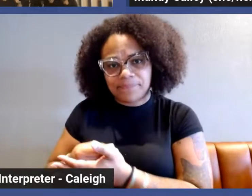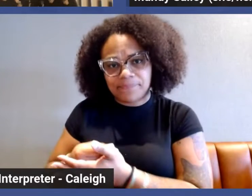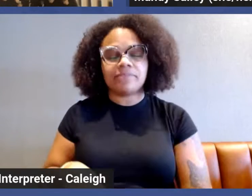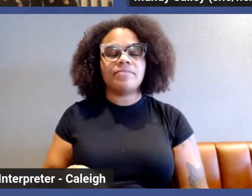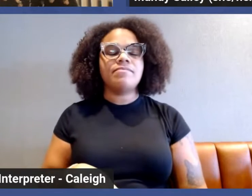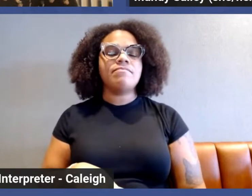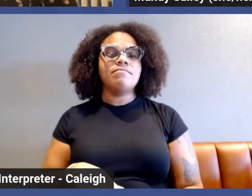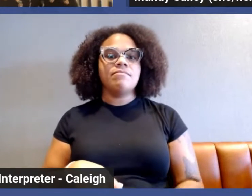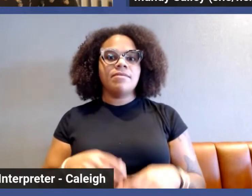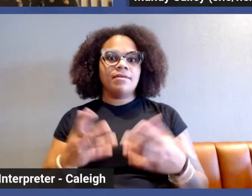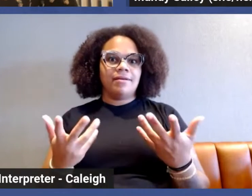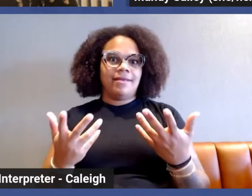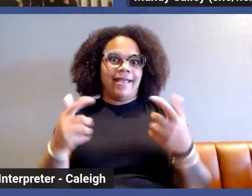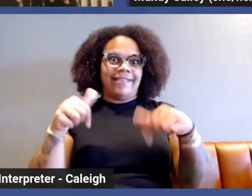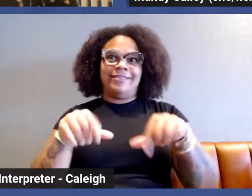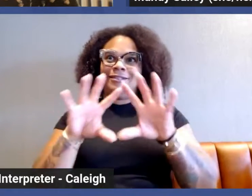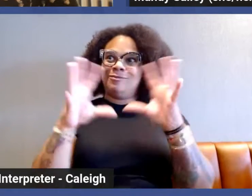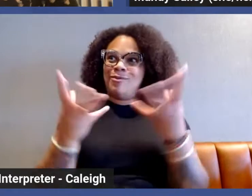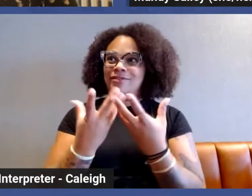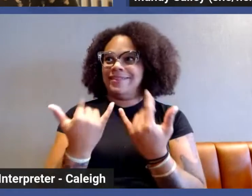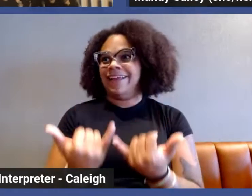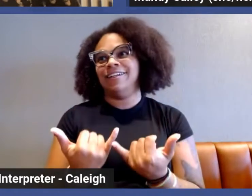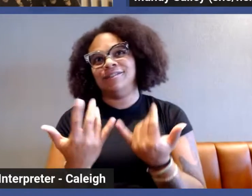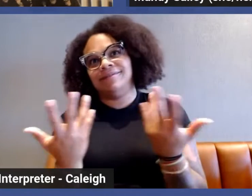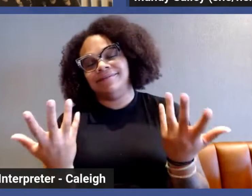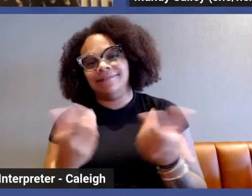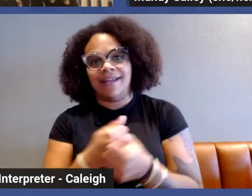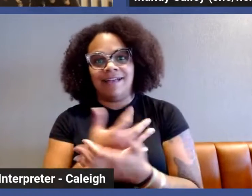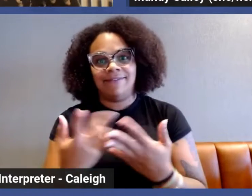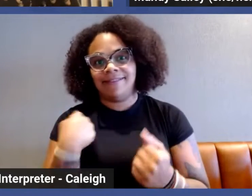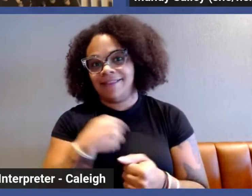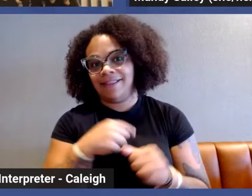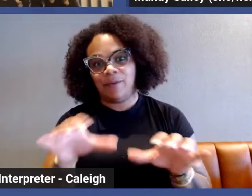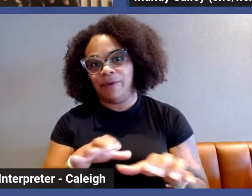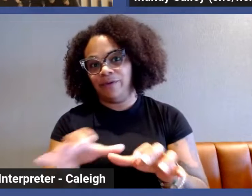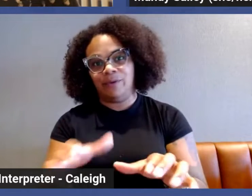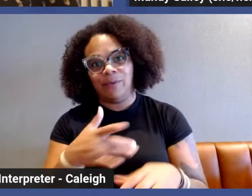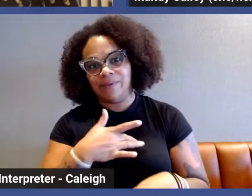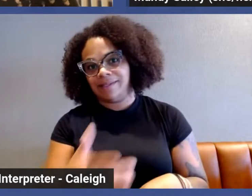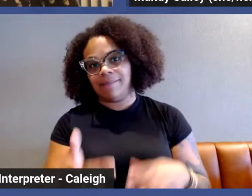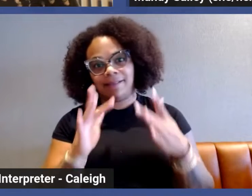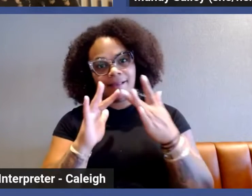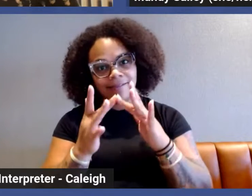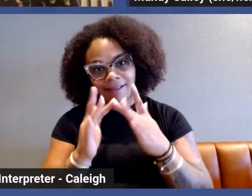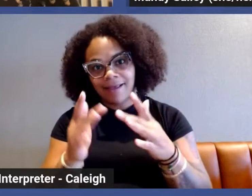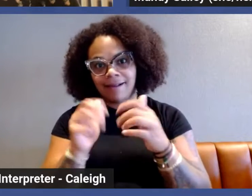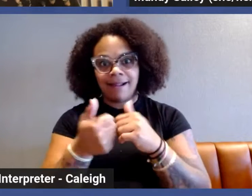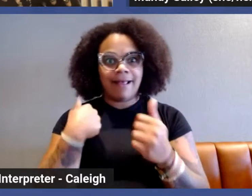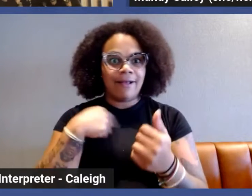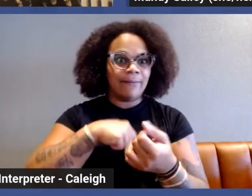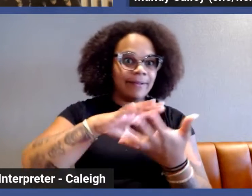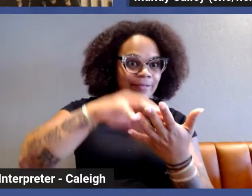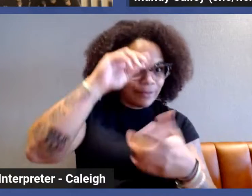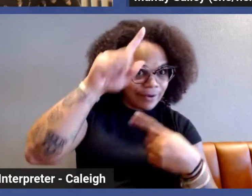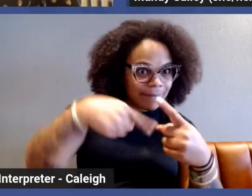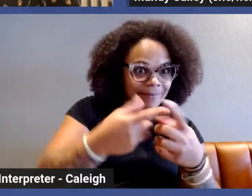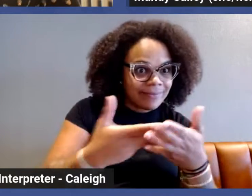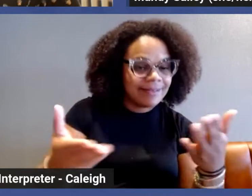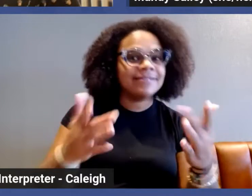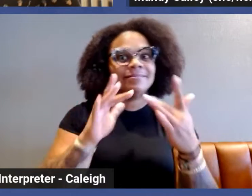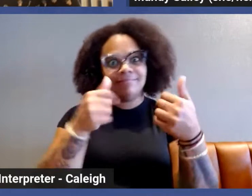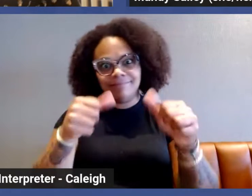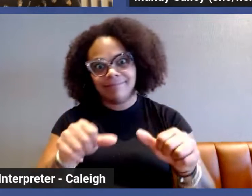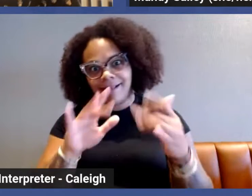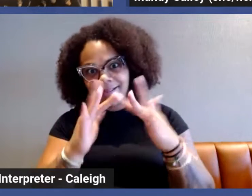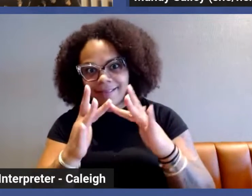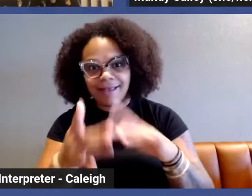world where, everything we do really is online and the way we find out about things is online, social media has sort of